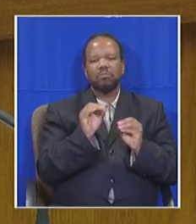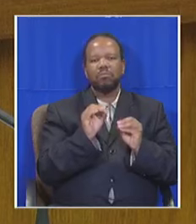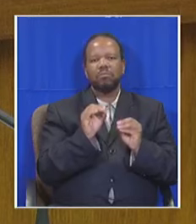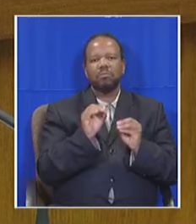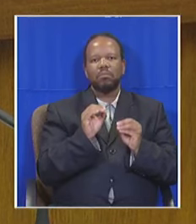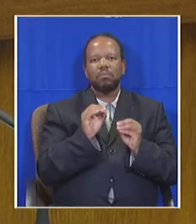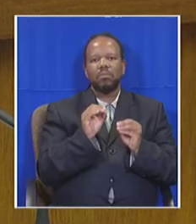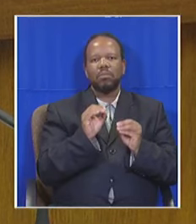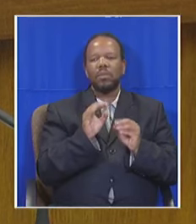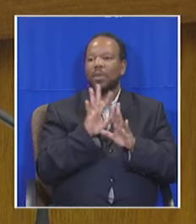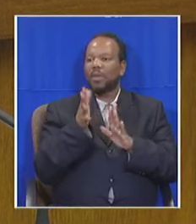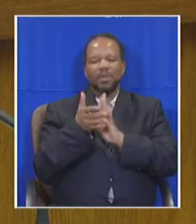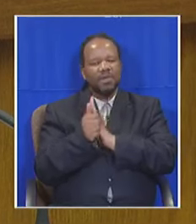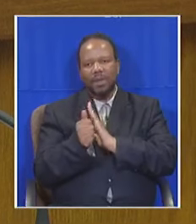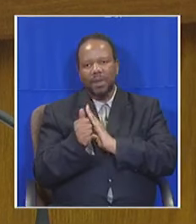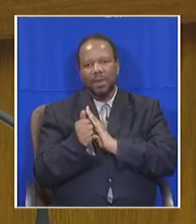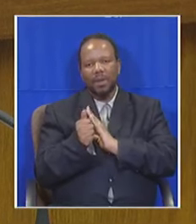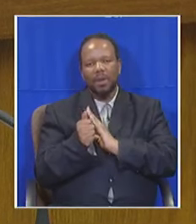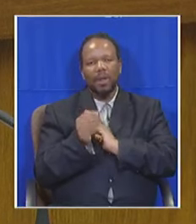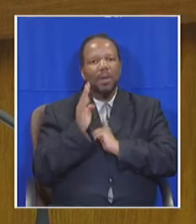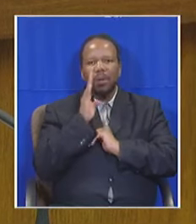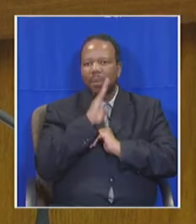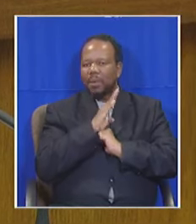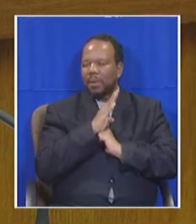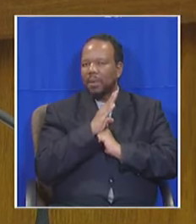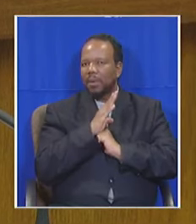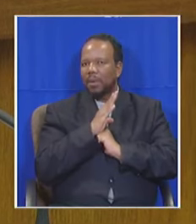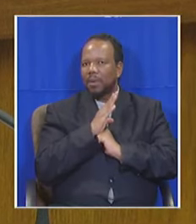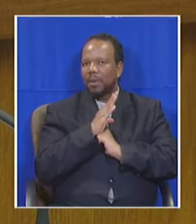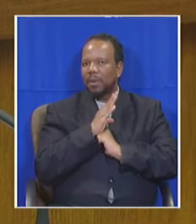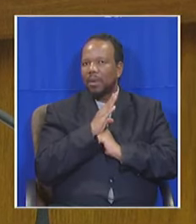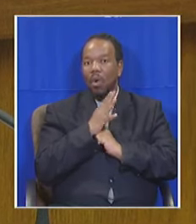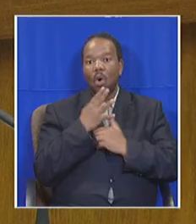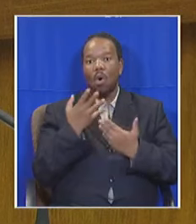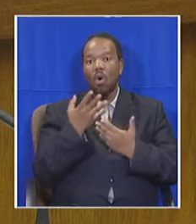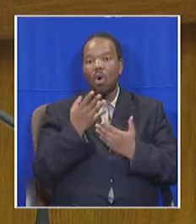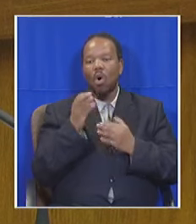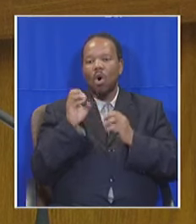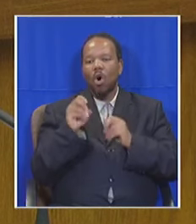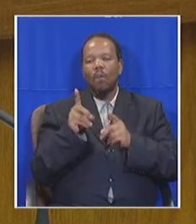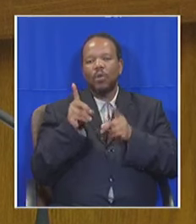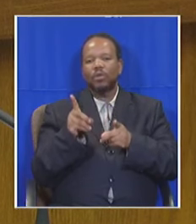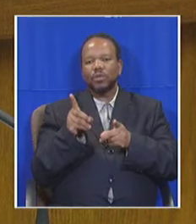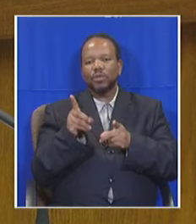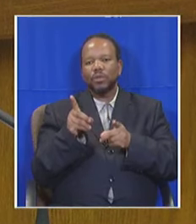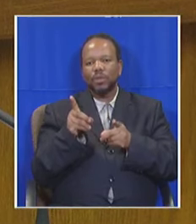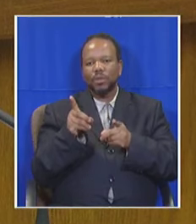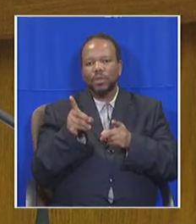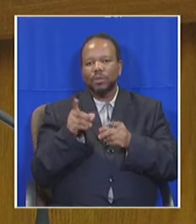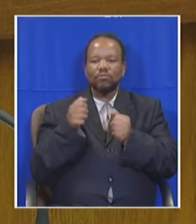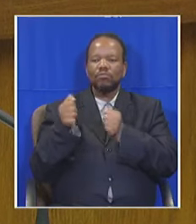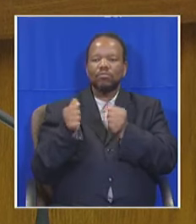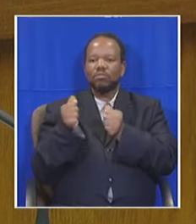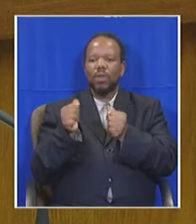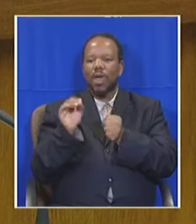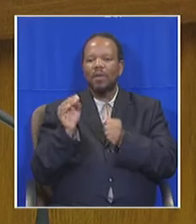no skills and thus never had the opportunity of gainful employment. We